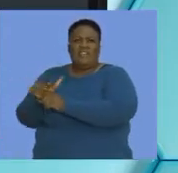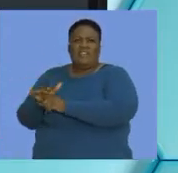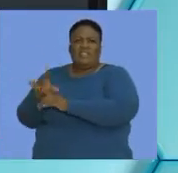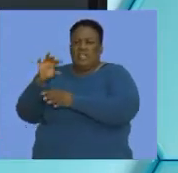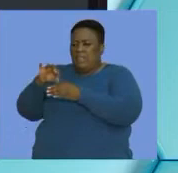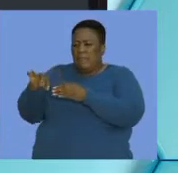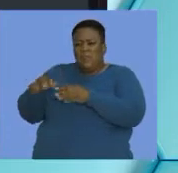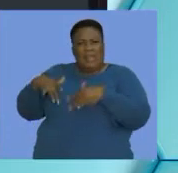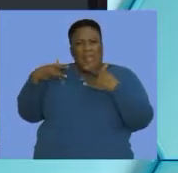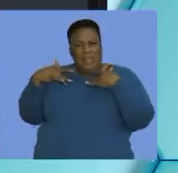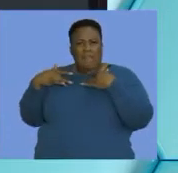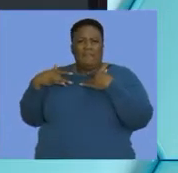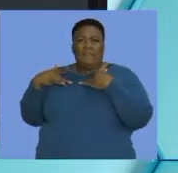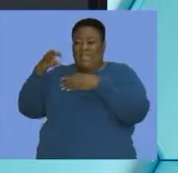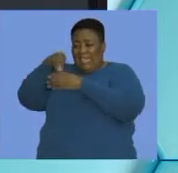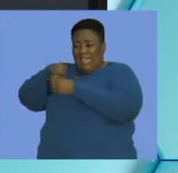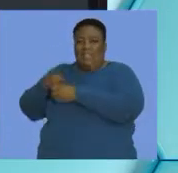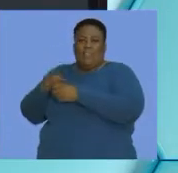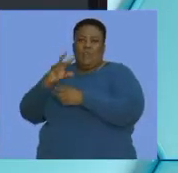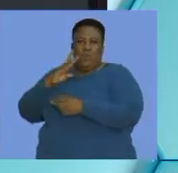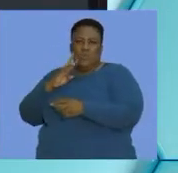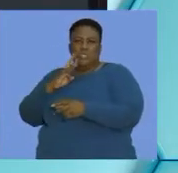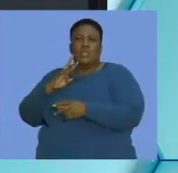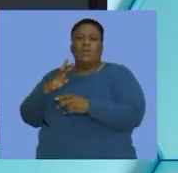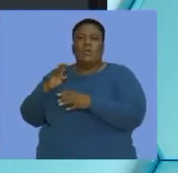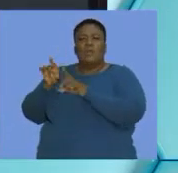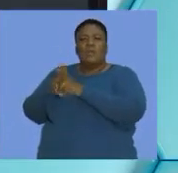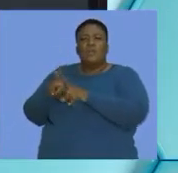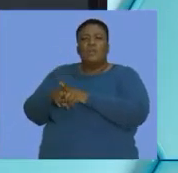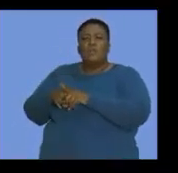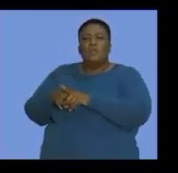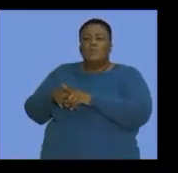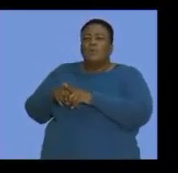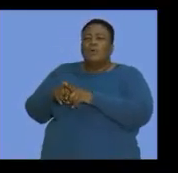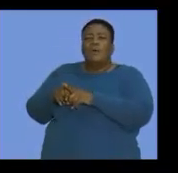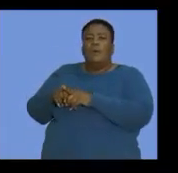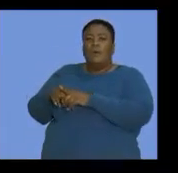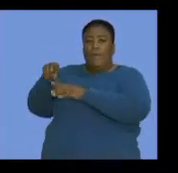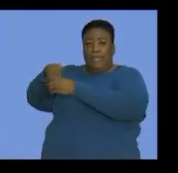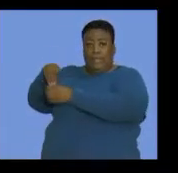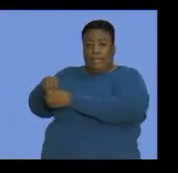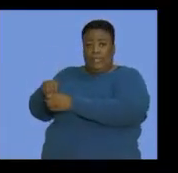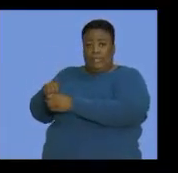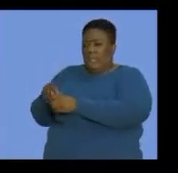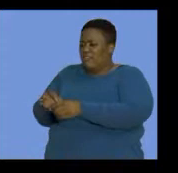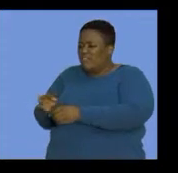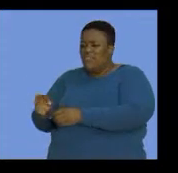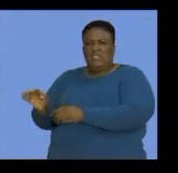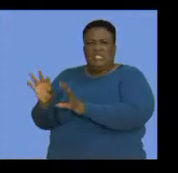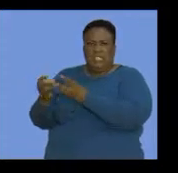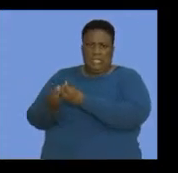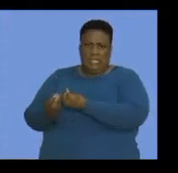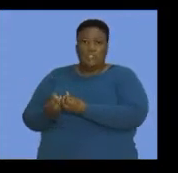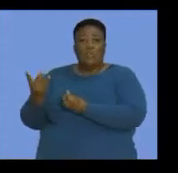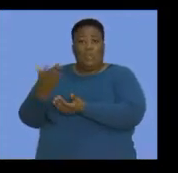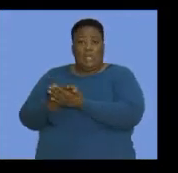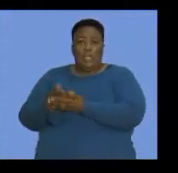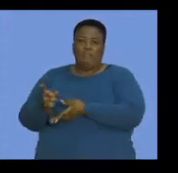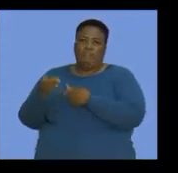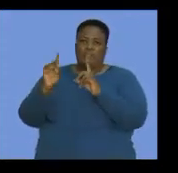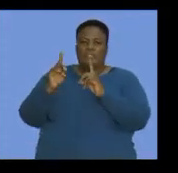animals or the plant life that live in the water and along the water. So these are significant in terms of threats to our biodiversity.